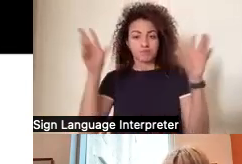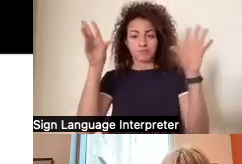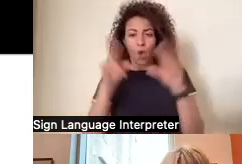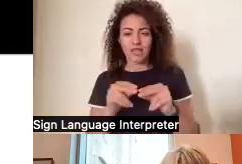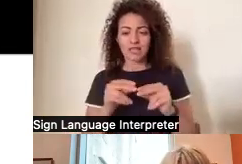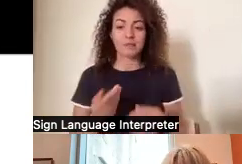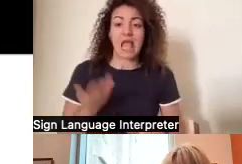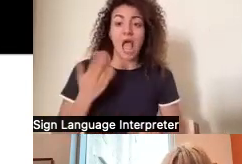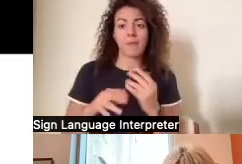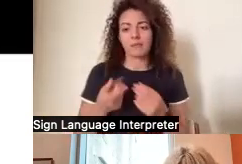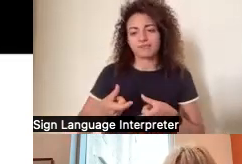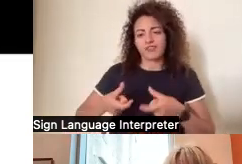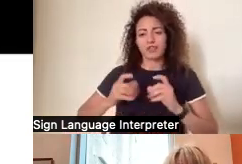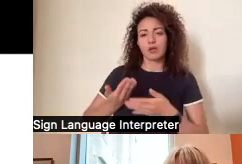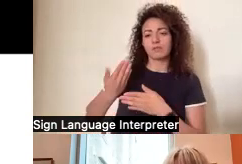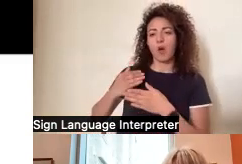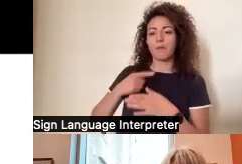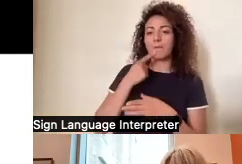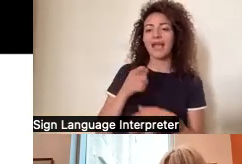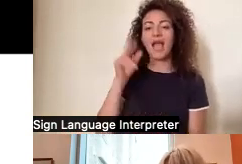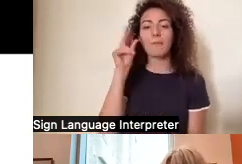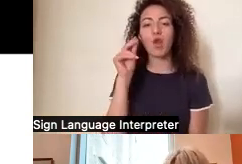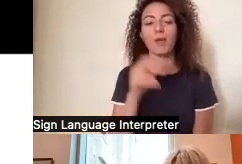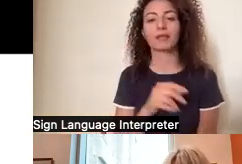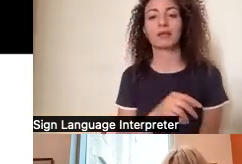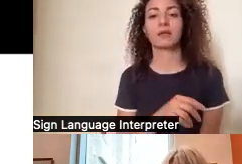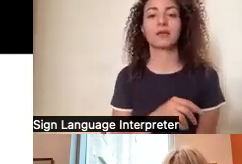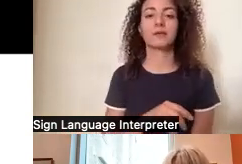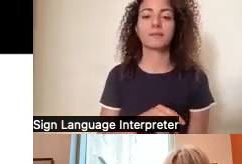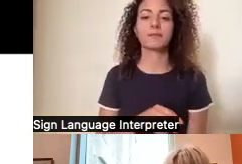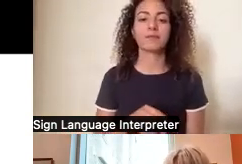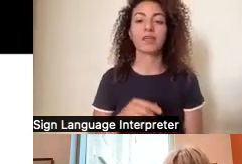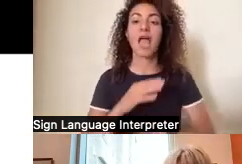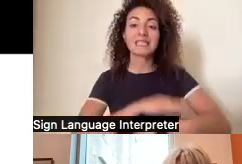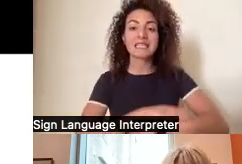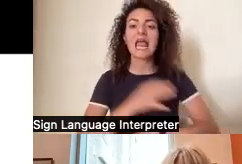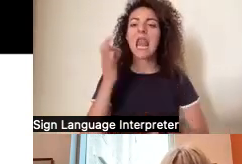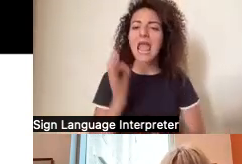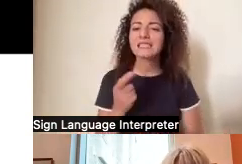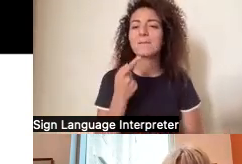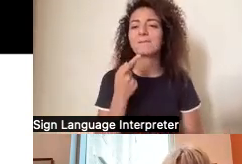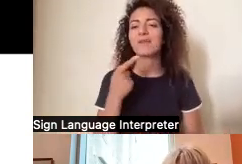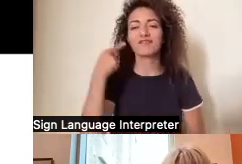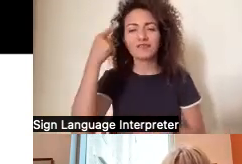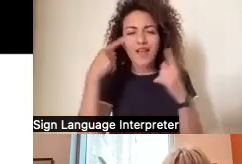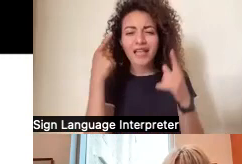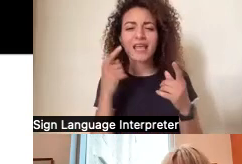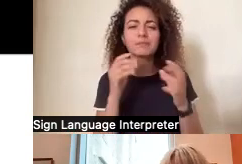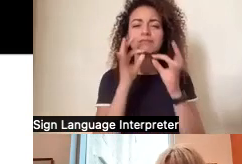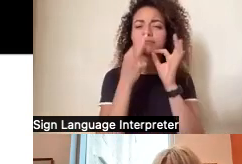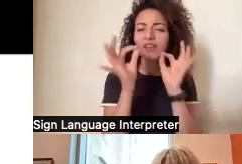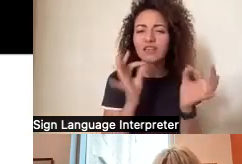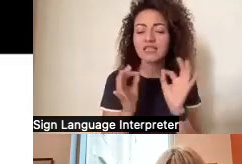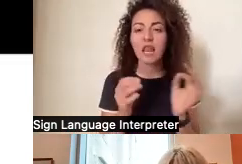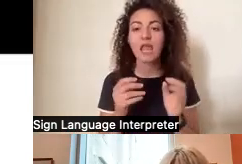to maybe some of the more conceptual arguments and concepts that we need to grapple with, I think, in terms of